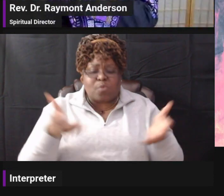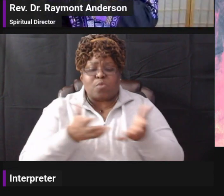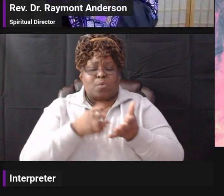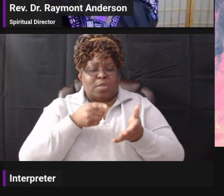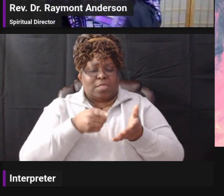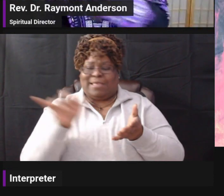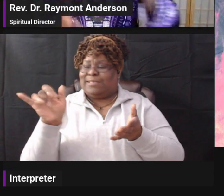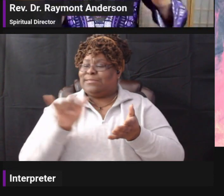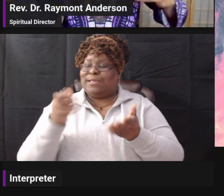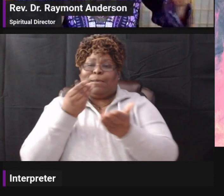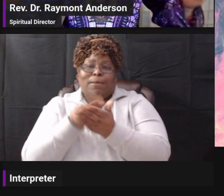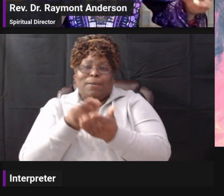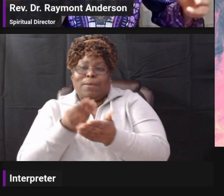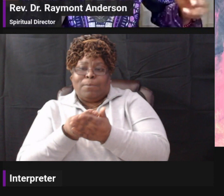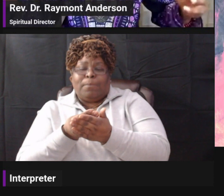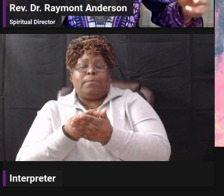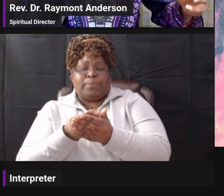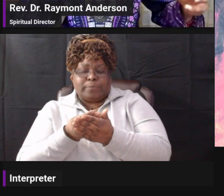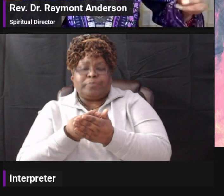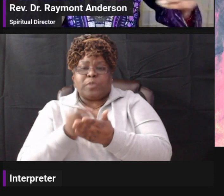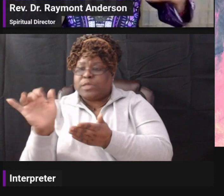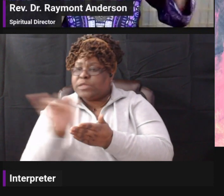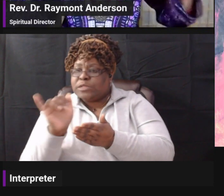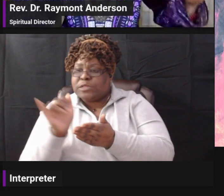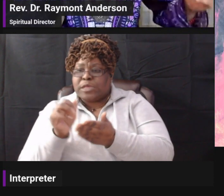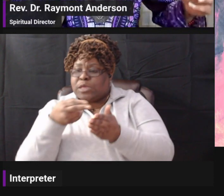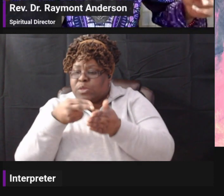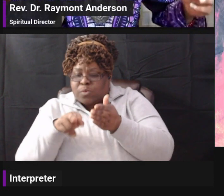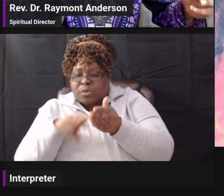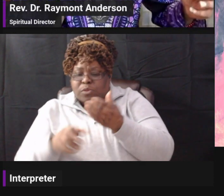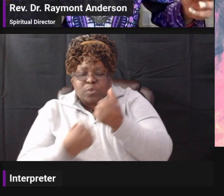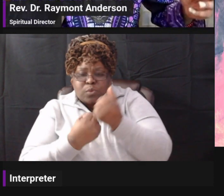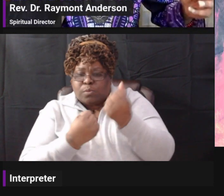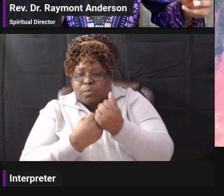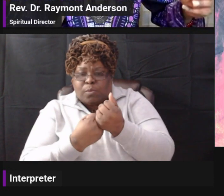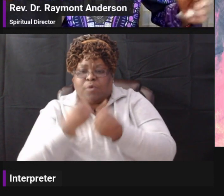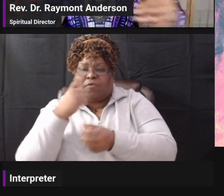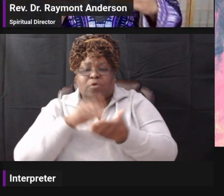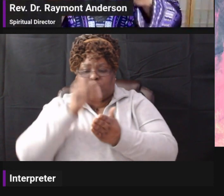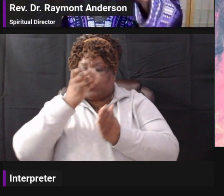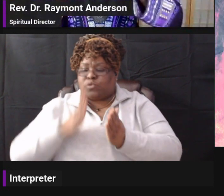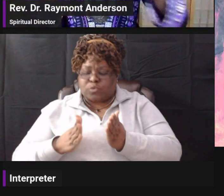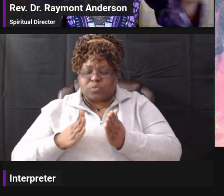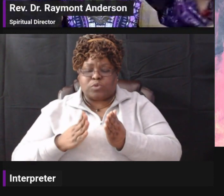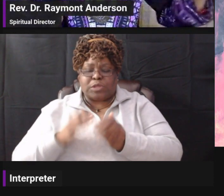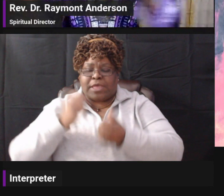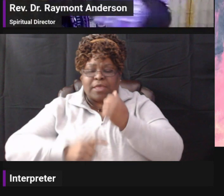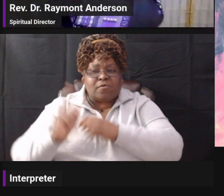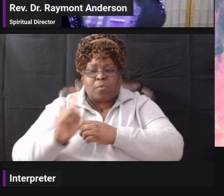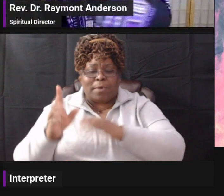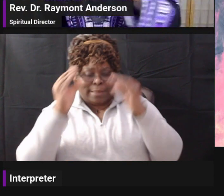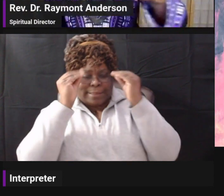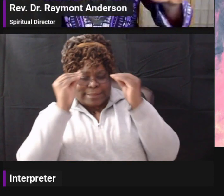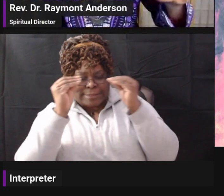universally, same amounts of money for the system, same resources for the students.